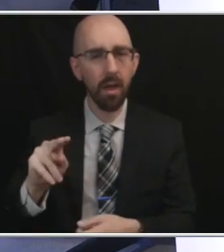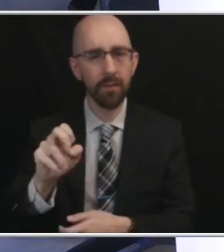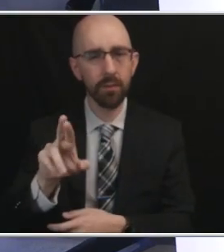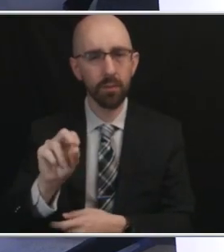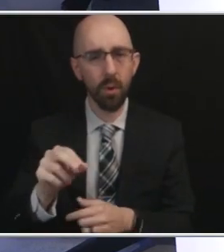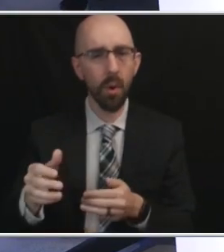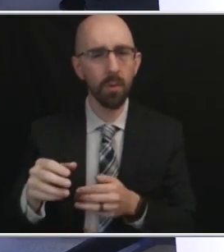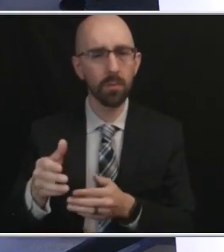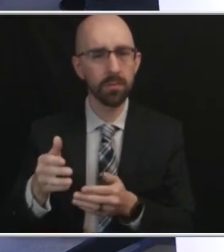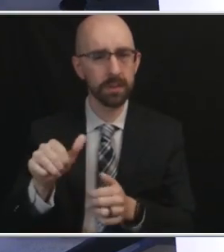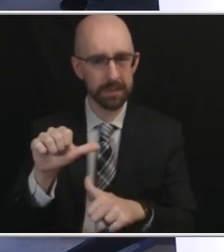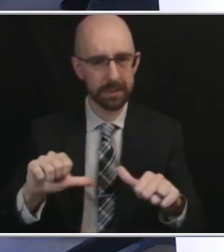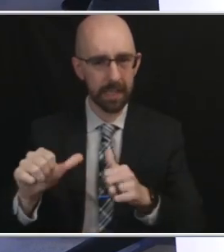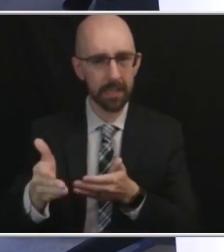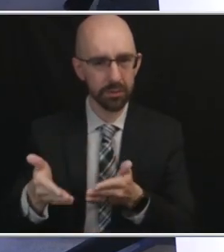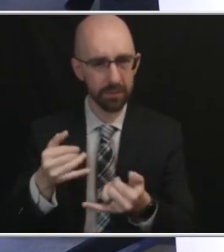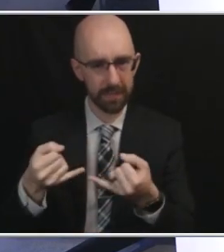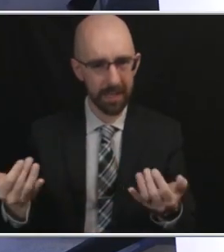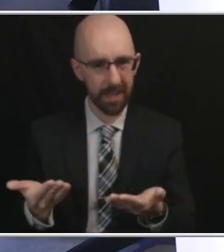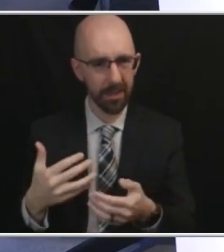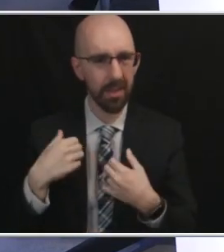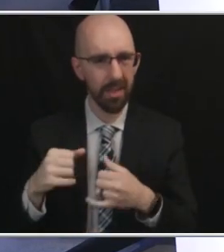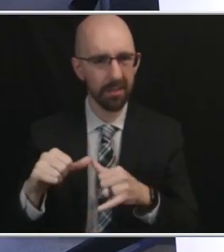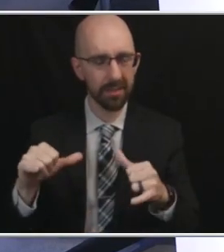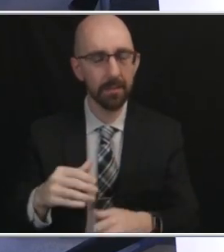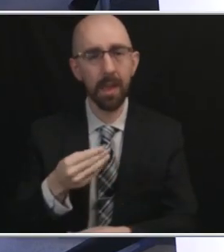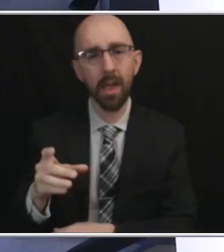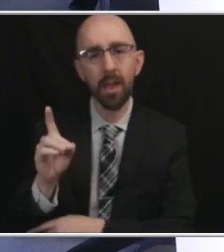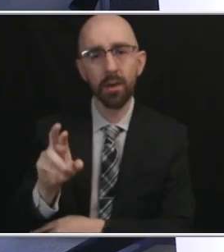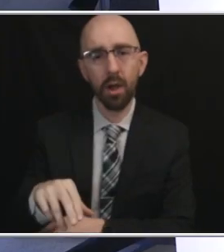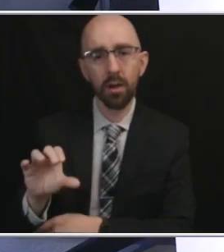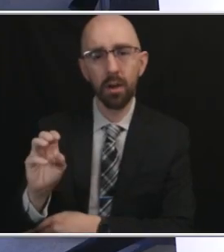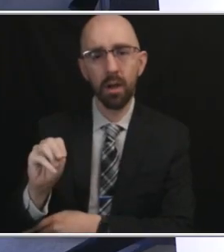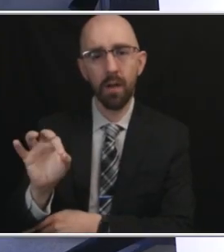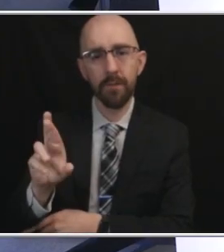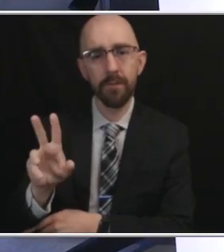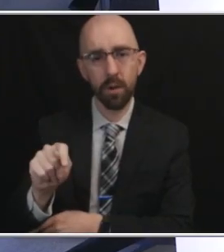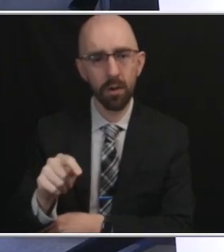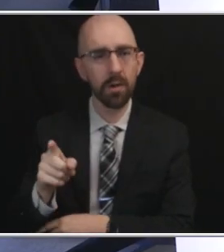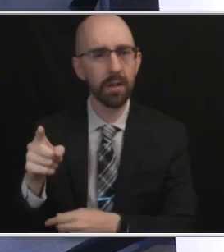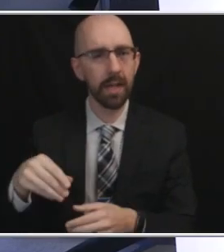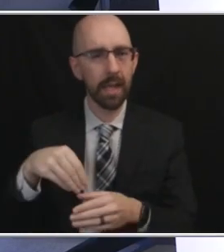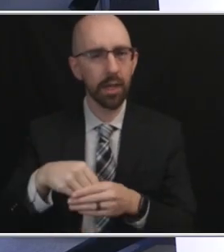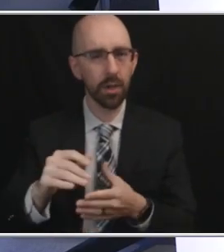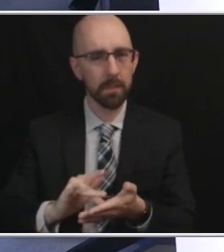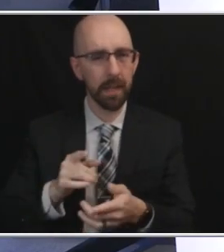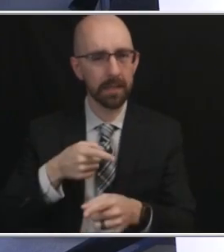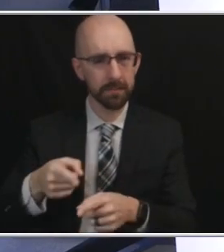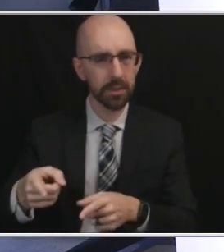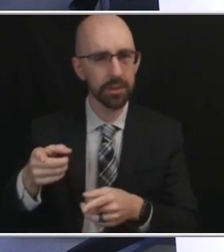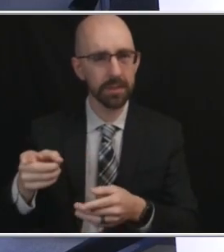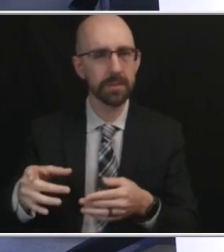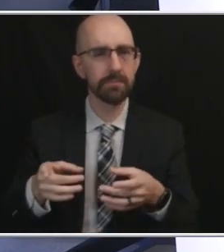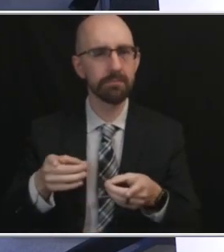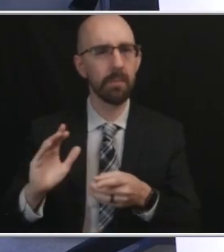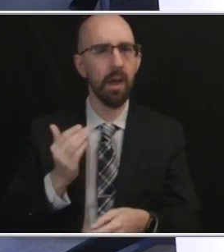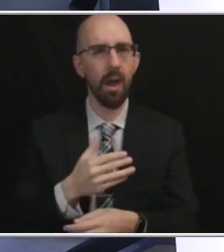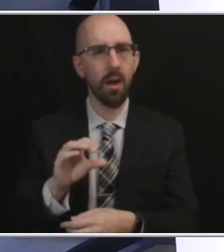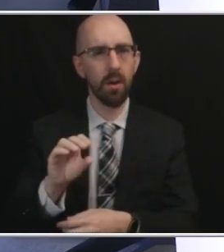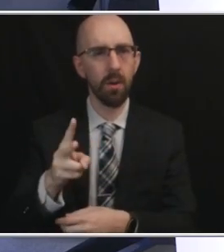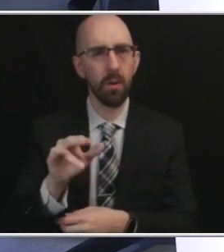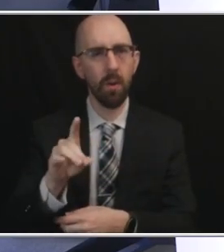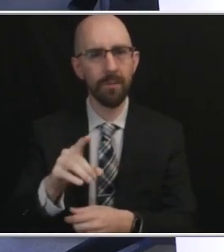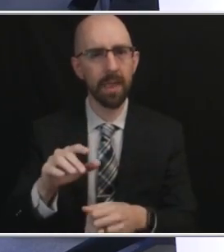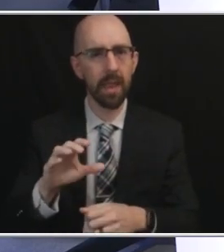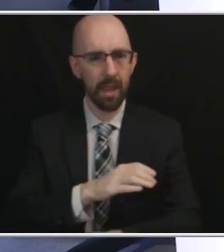system, and Dr. Brandon Comfort, an internal medicine specialist who directed our long COVID clinic. Dr. Castro couldn't join us this morning. He's